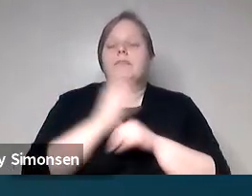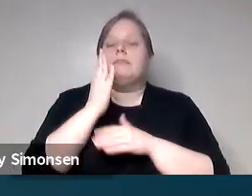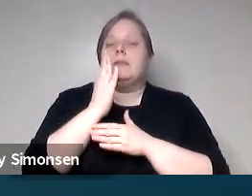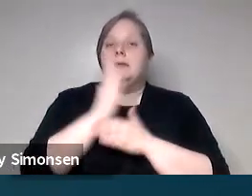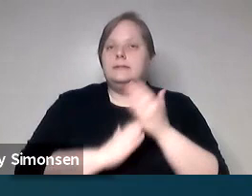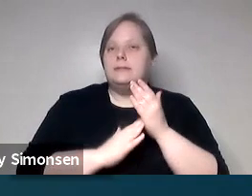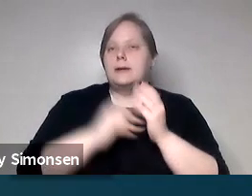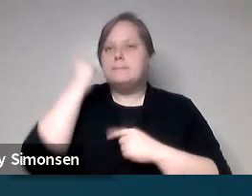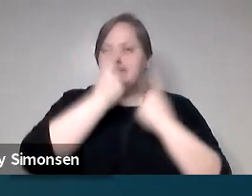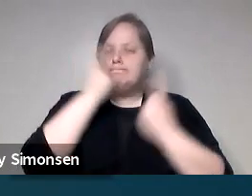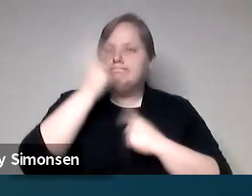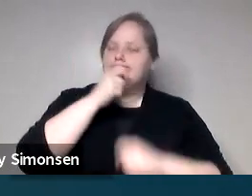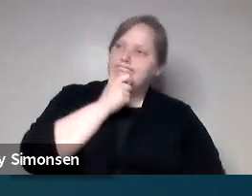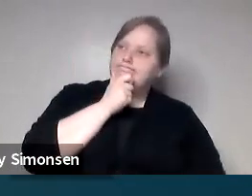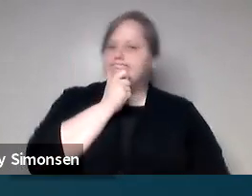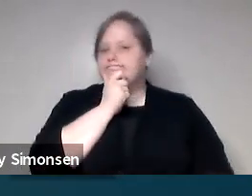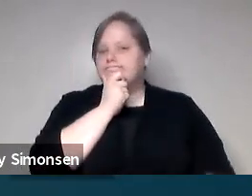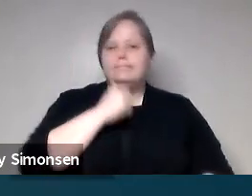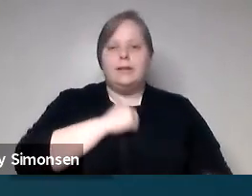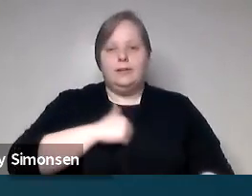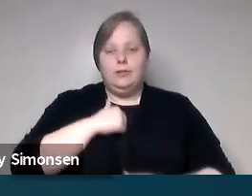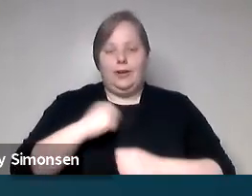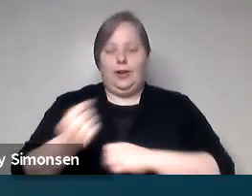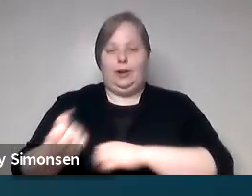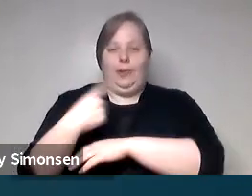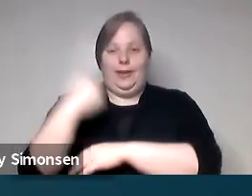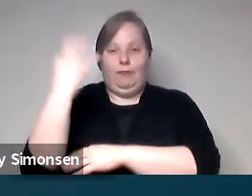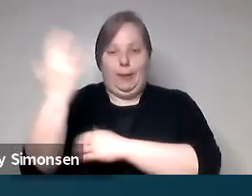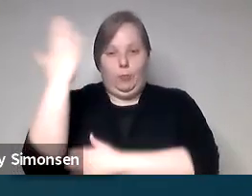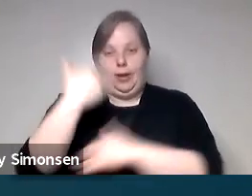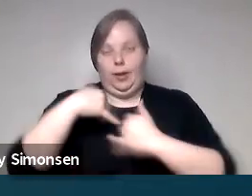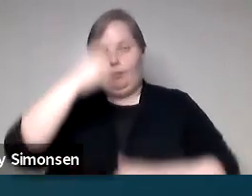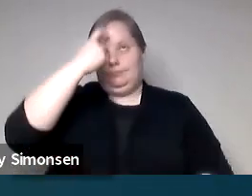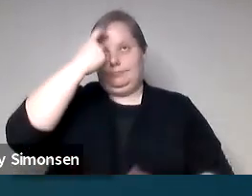questions to ask yourself. Sorry, Friday morning, the brain still isn't quite there.